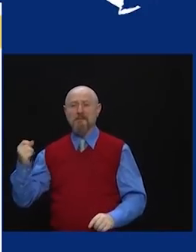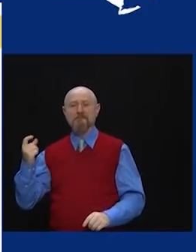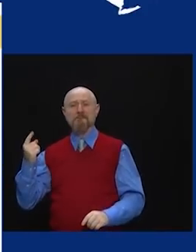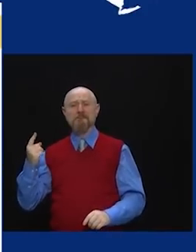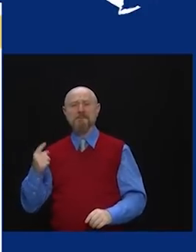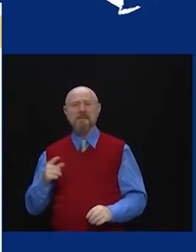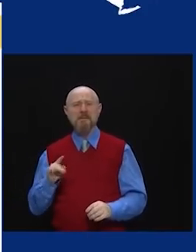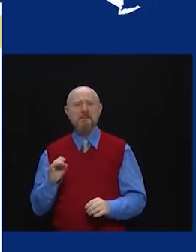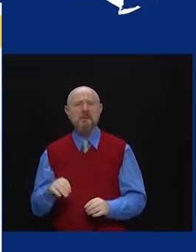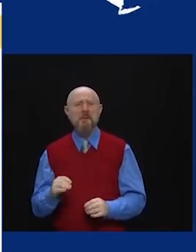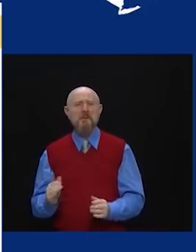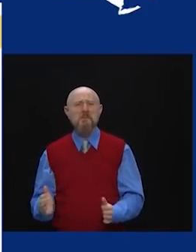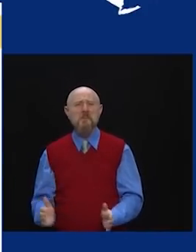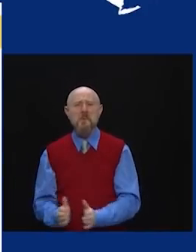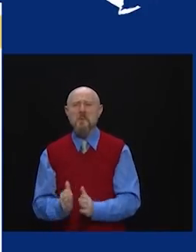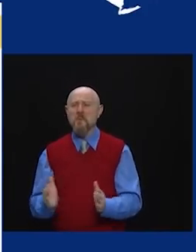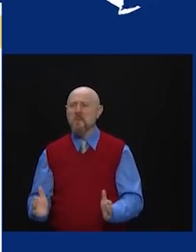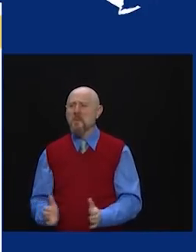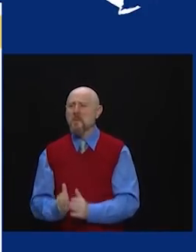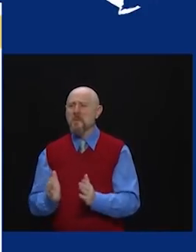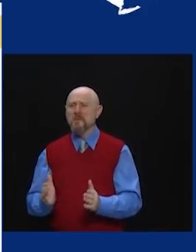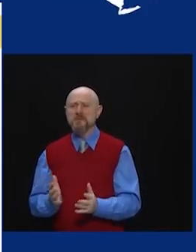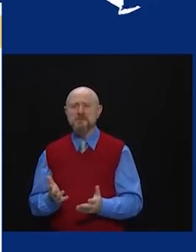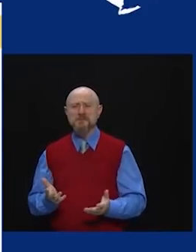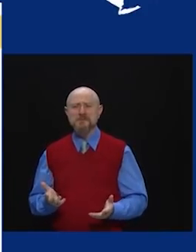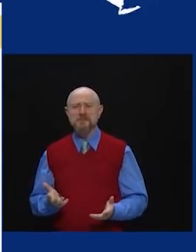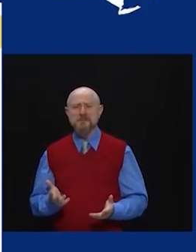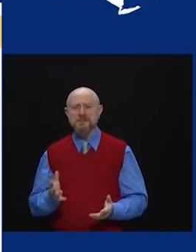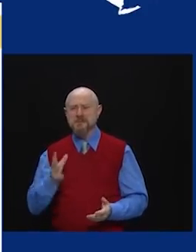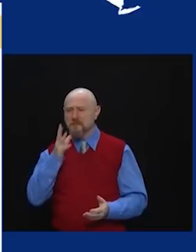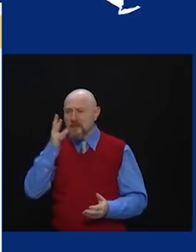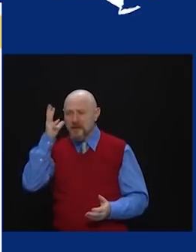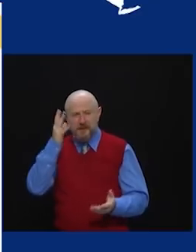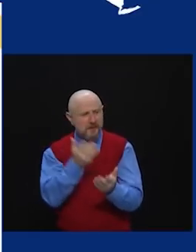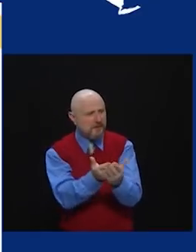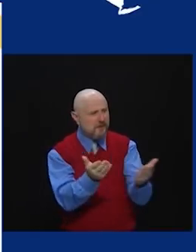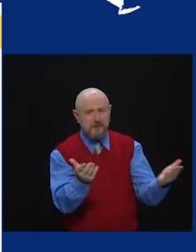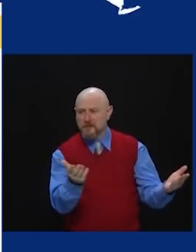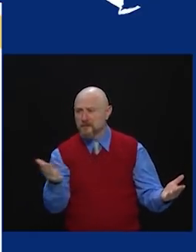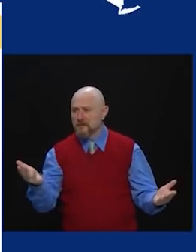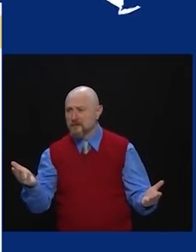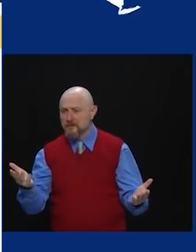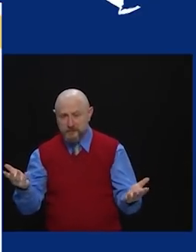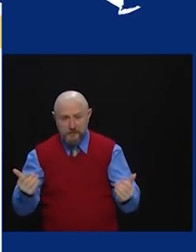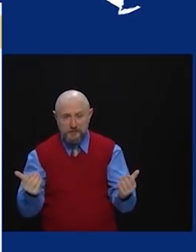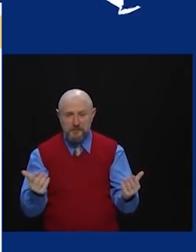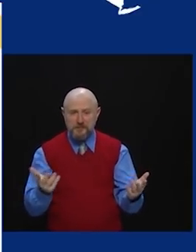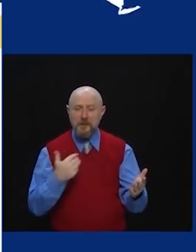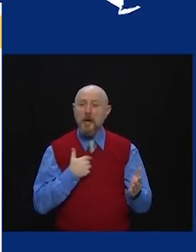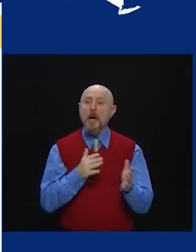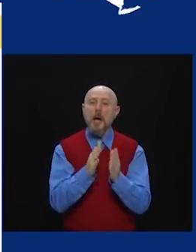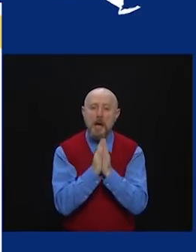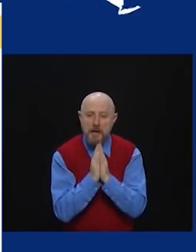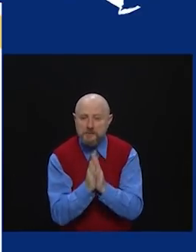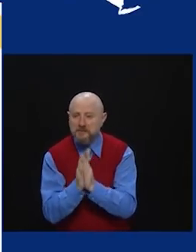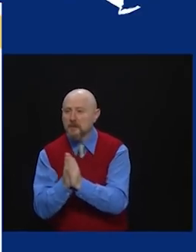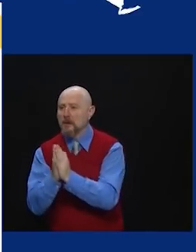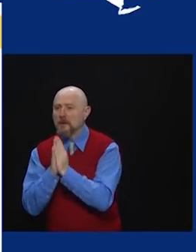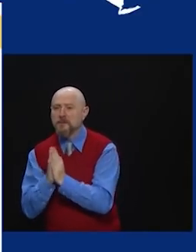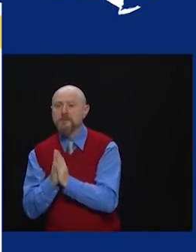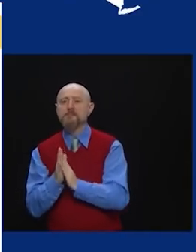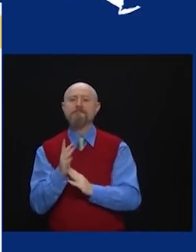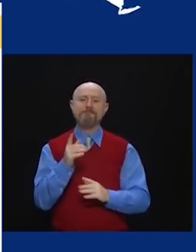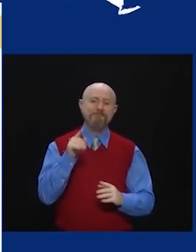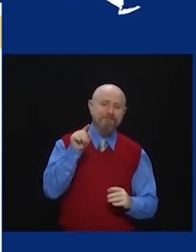Parents, I've asked you during this break, you're possibly home with the kids, someone's watching the kids, get them out to the many